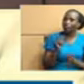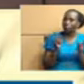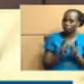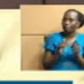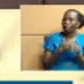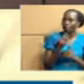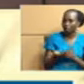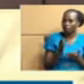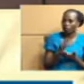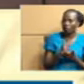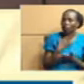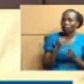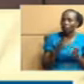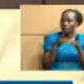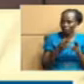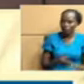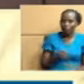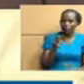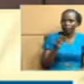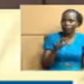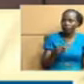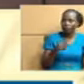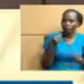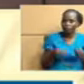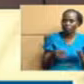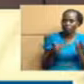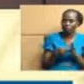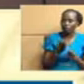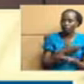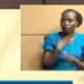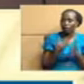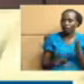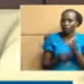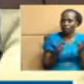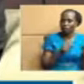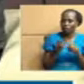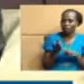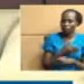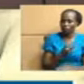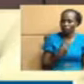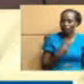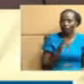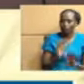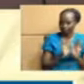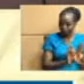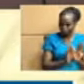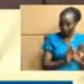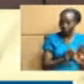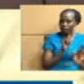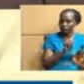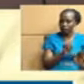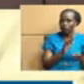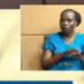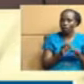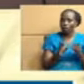after? Because I don't want Honorable Abhora and Salima here to lose the point they wanted to add to the discussion we were having earlier. So if you can kindly stay on, I hope